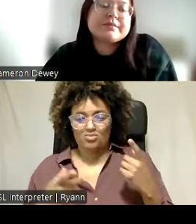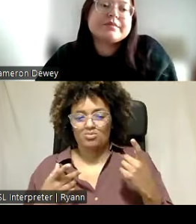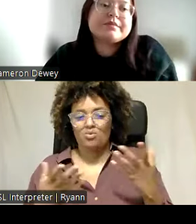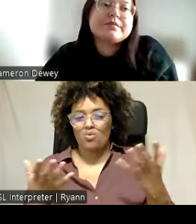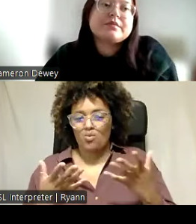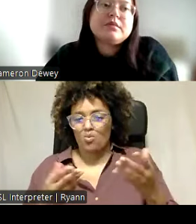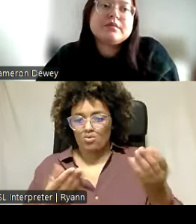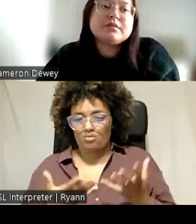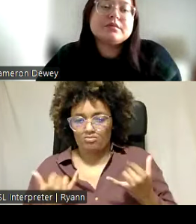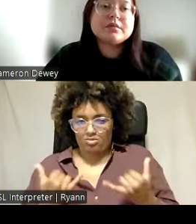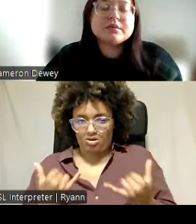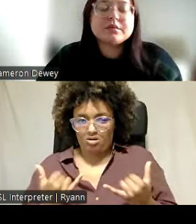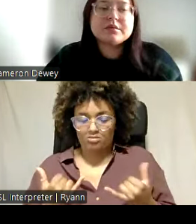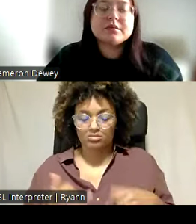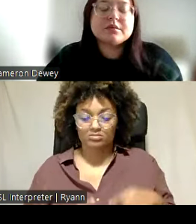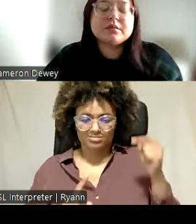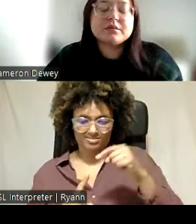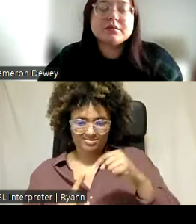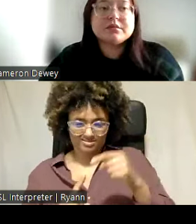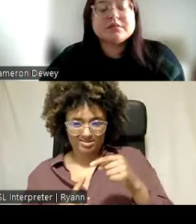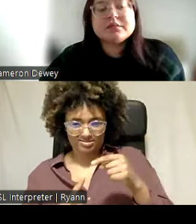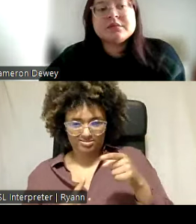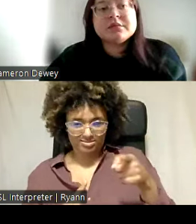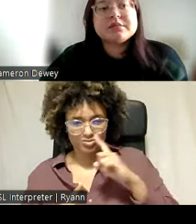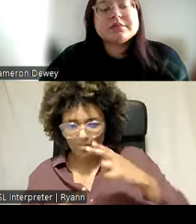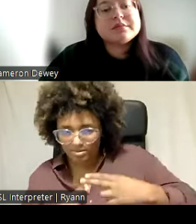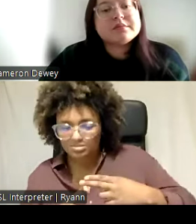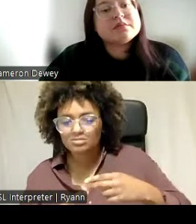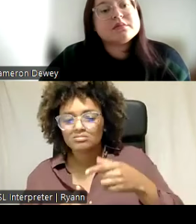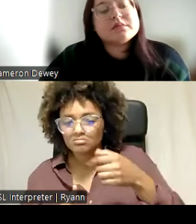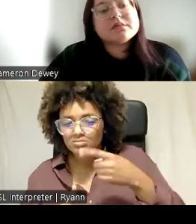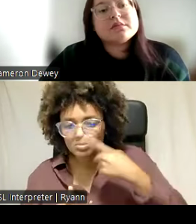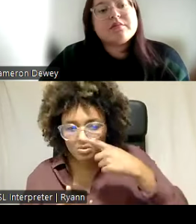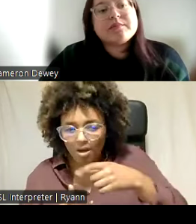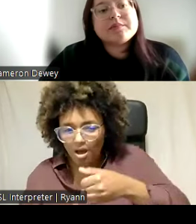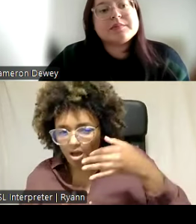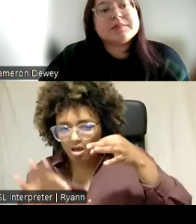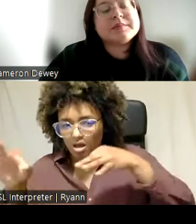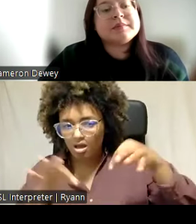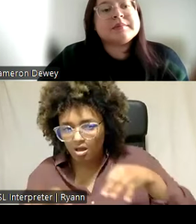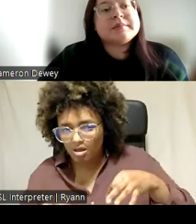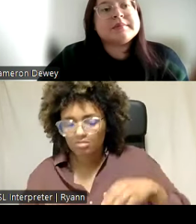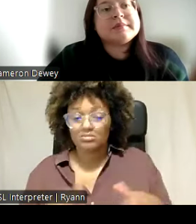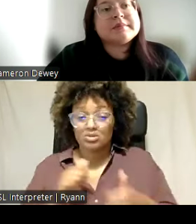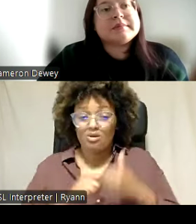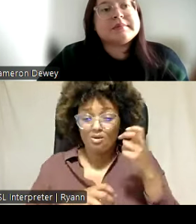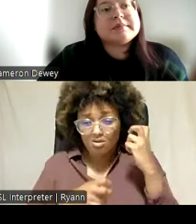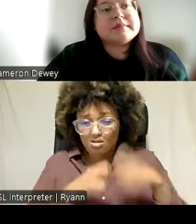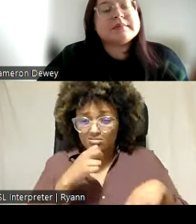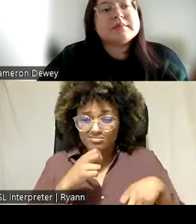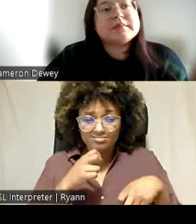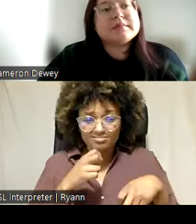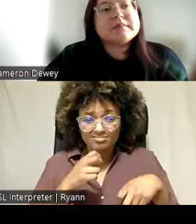that? What was the most difficult part of the experience for you? What, if anything, can you